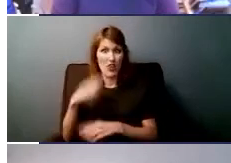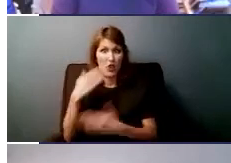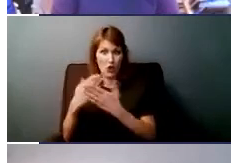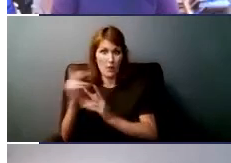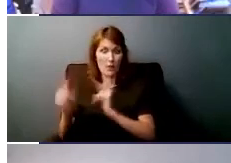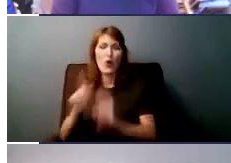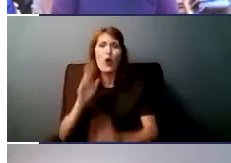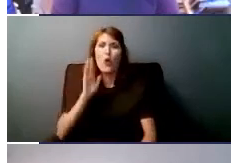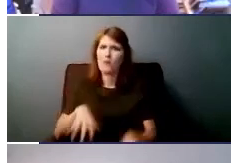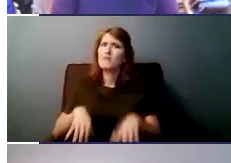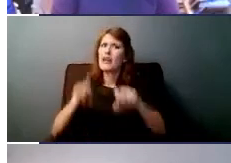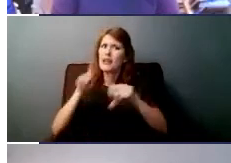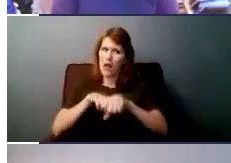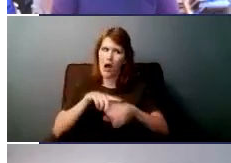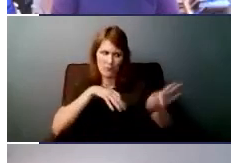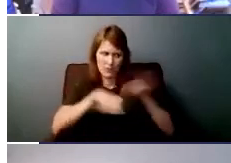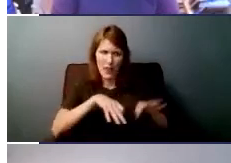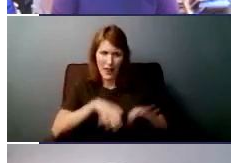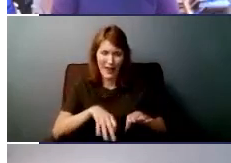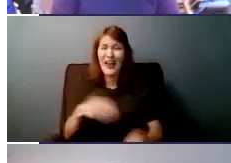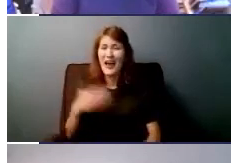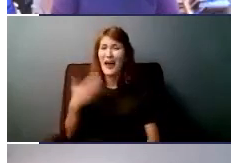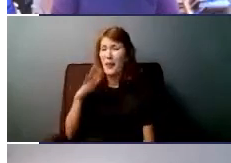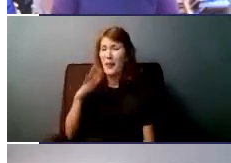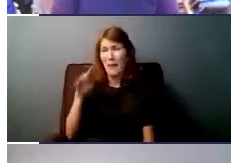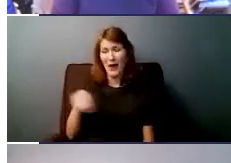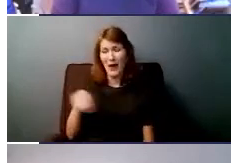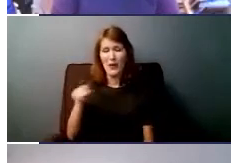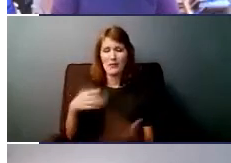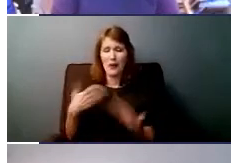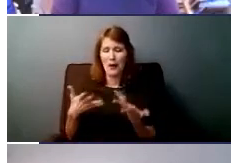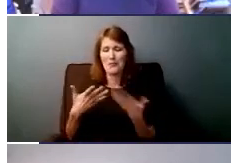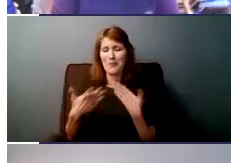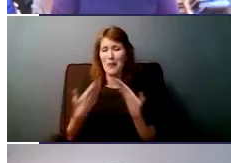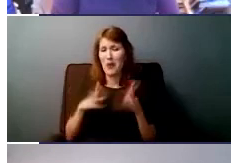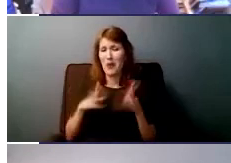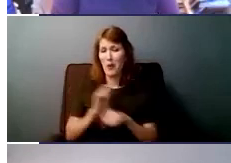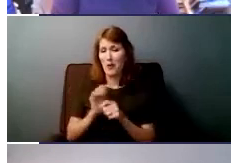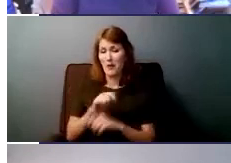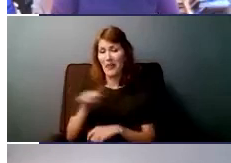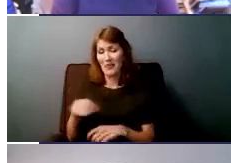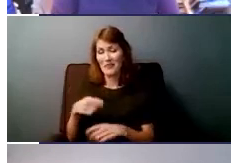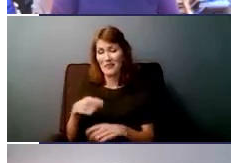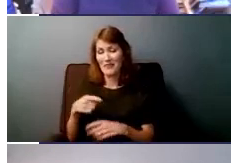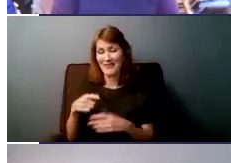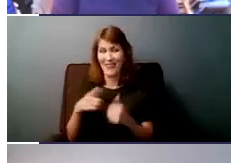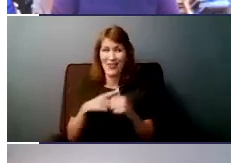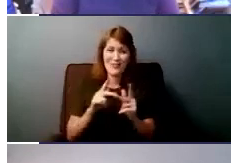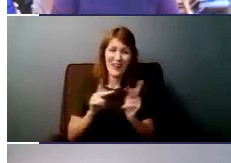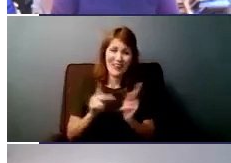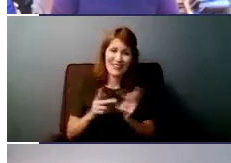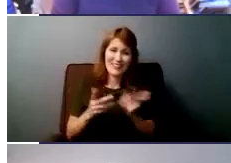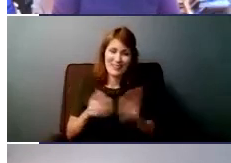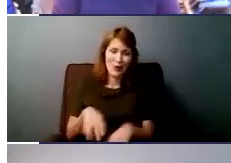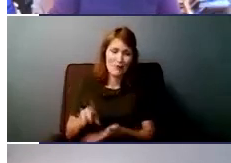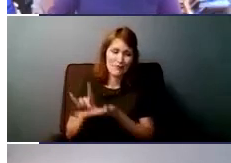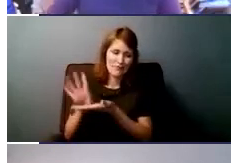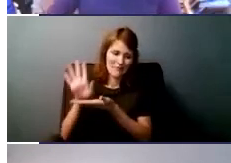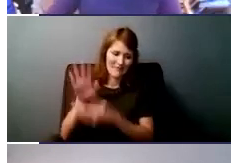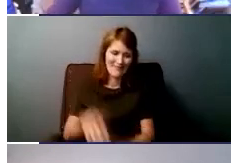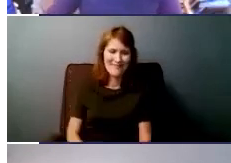and explain that to you. And the bad ones, well, you probably don't want to be working with them in the first place. So kick them to the curb.